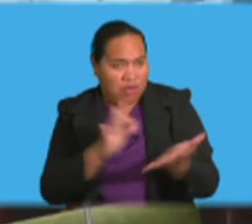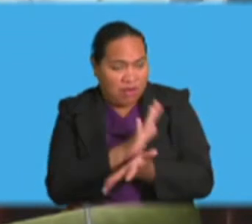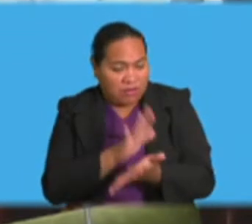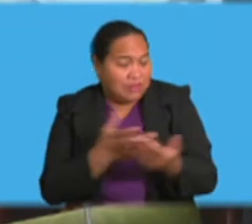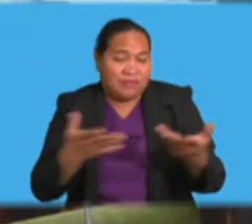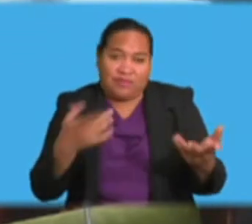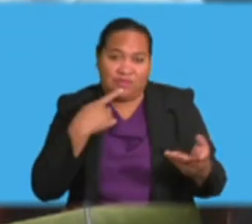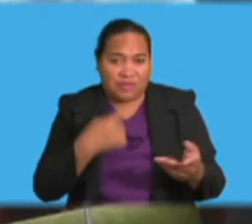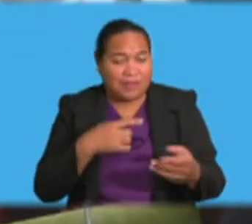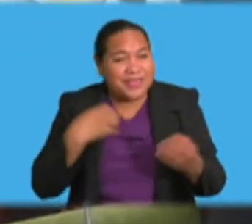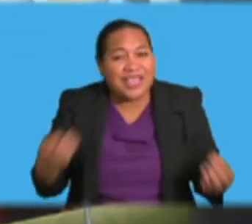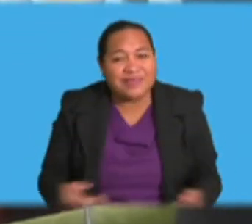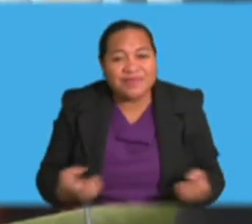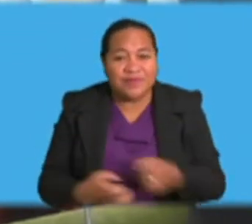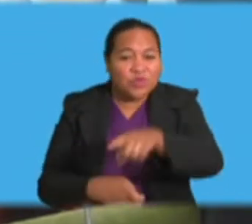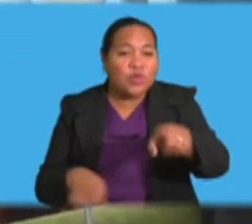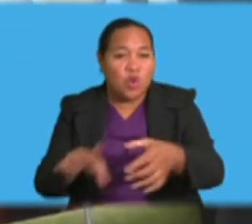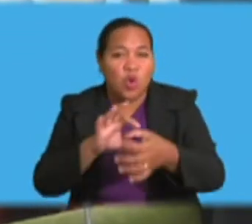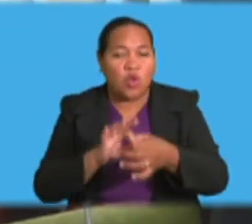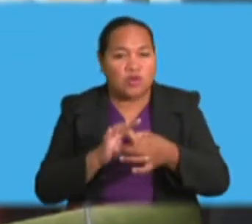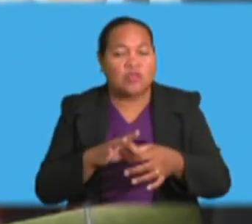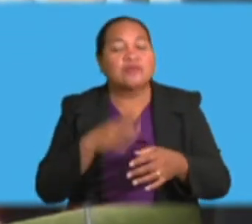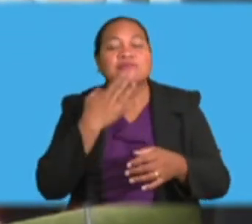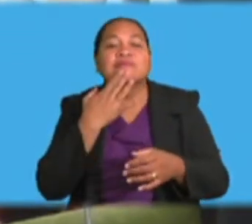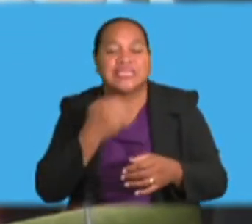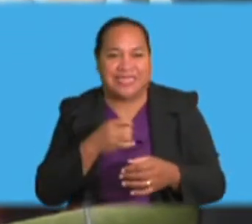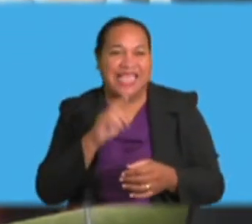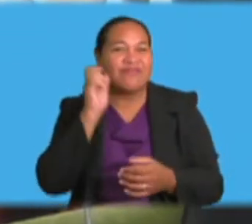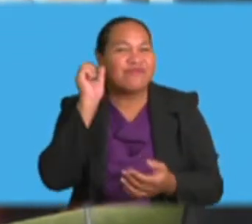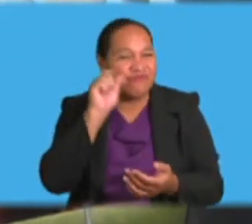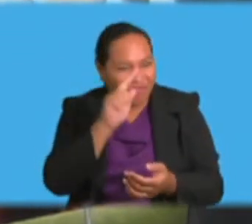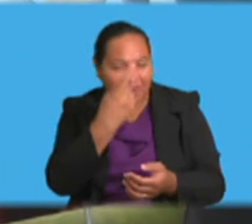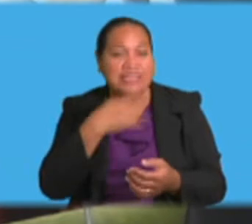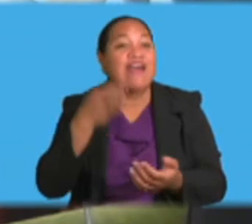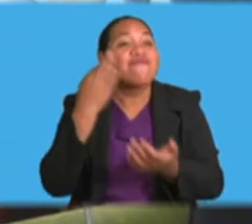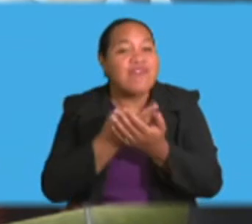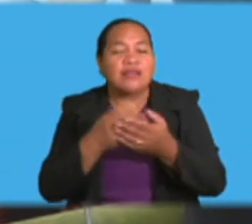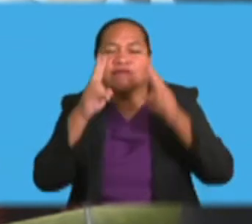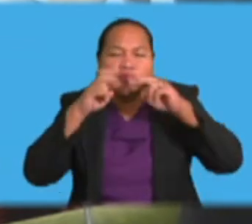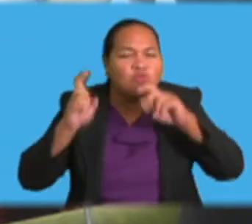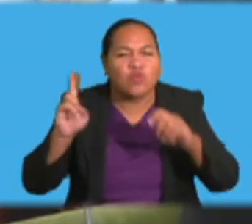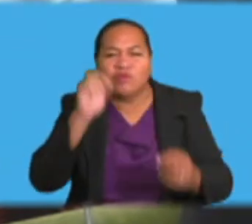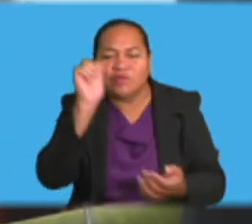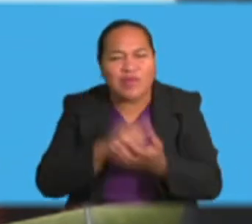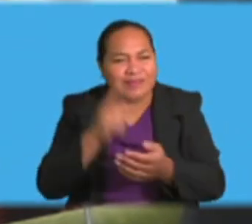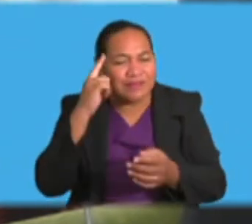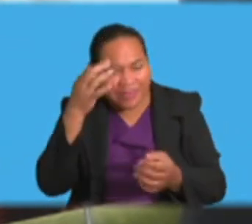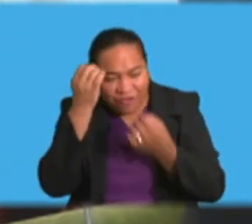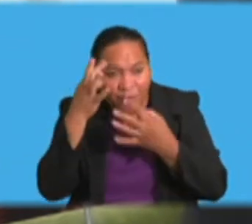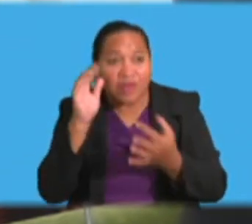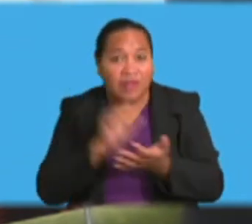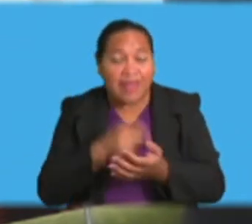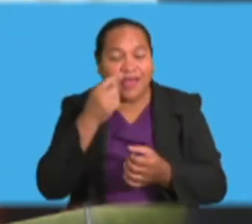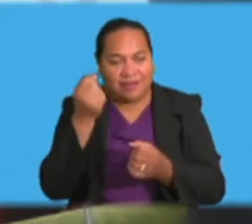I urge the Pine landowners, Madam Speaker, to always get the facts and then decide what is right for them and for the future generations. The